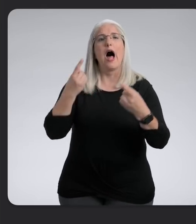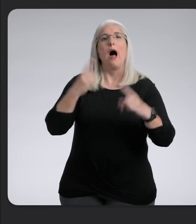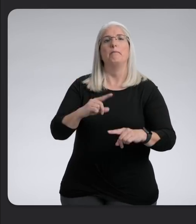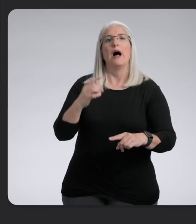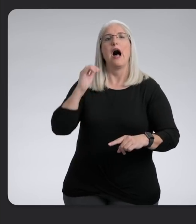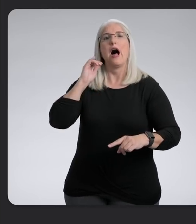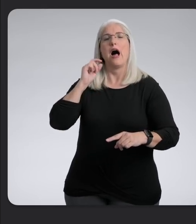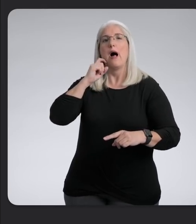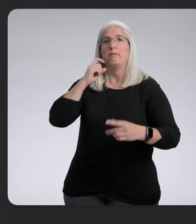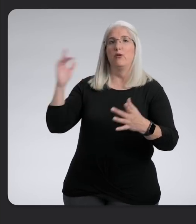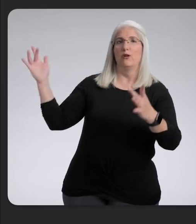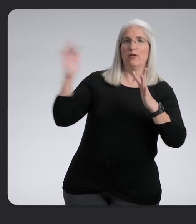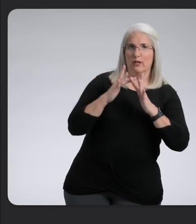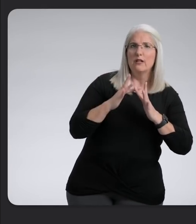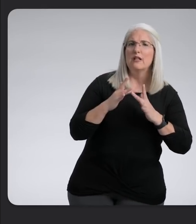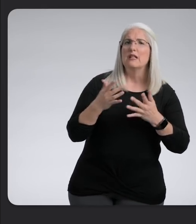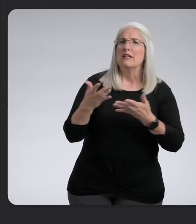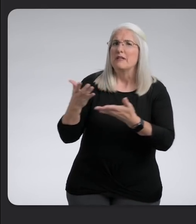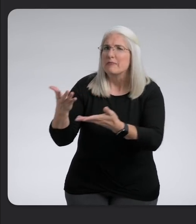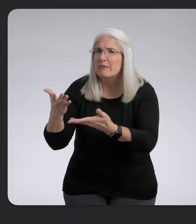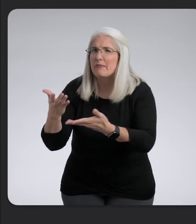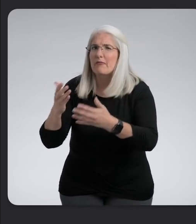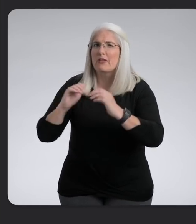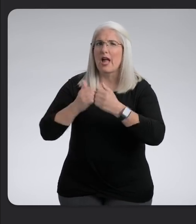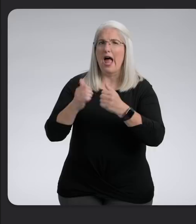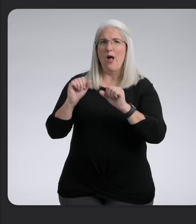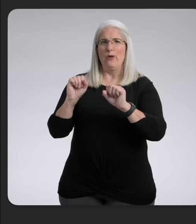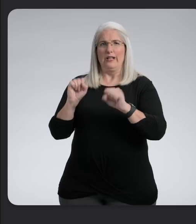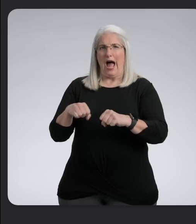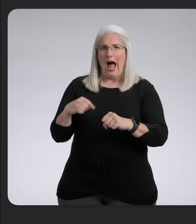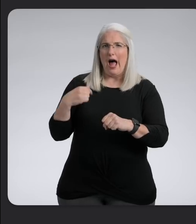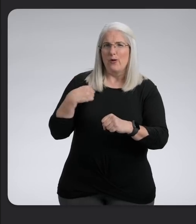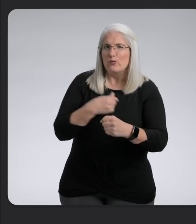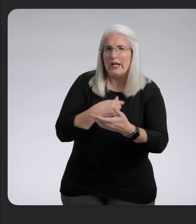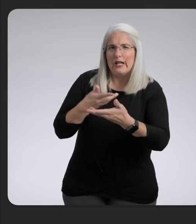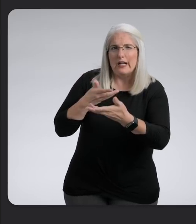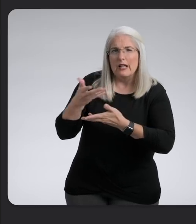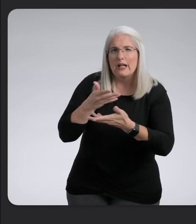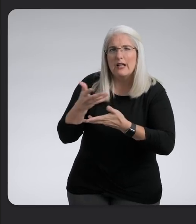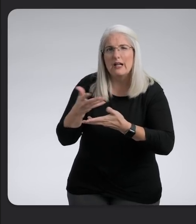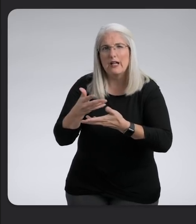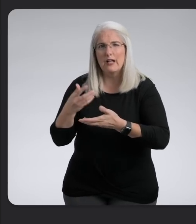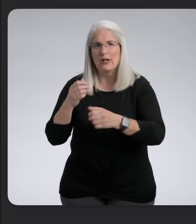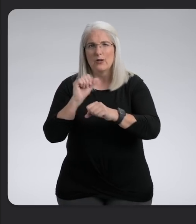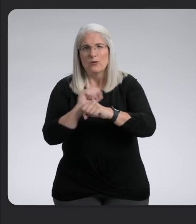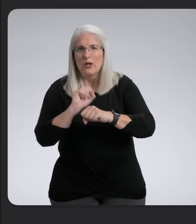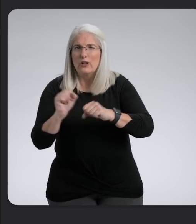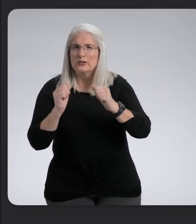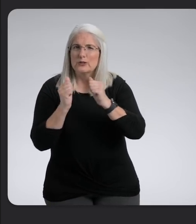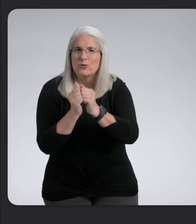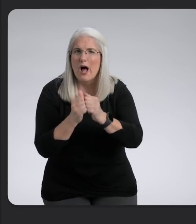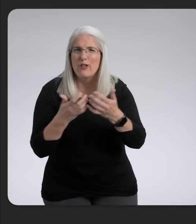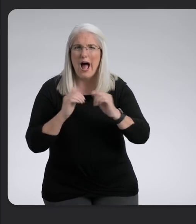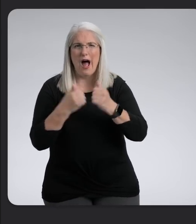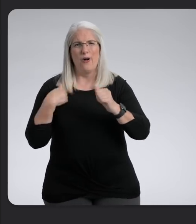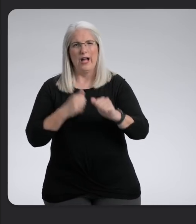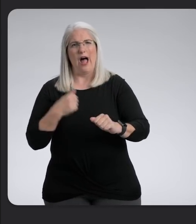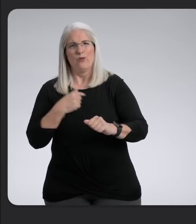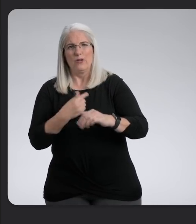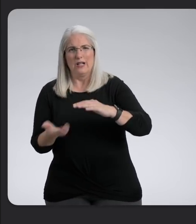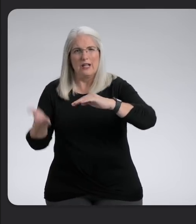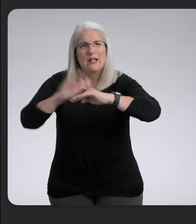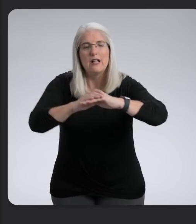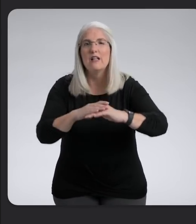the phone call, Francoise said to Divya at Apple, what can we do to accelerate this? And Divya said, you guys gotta come out